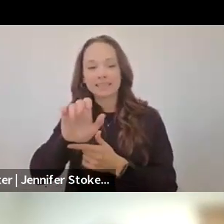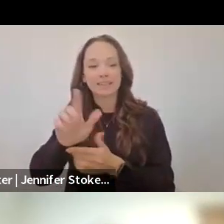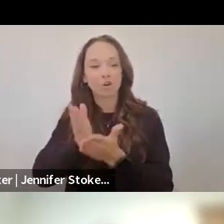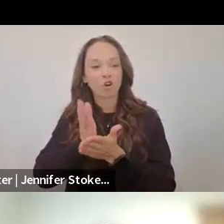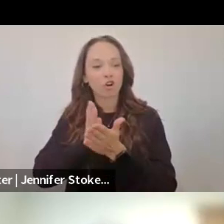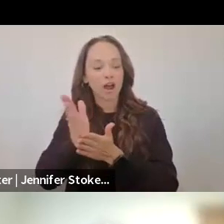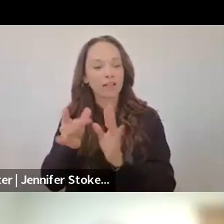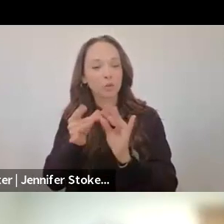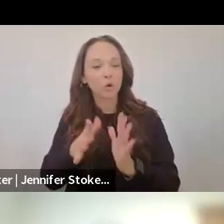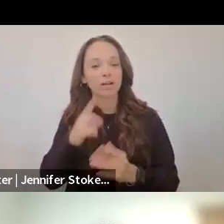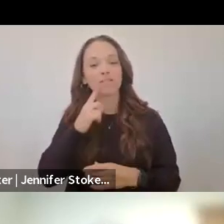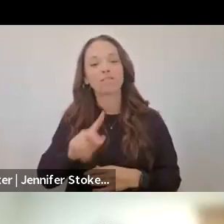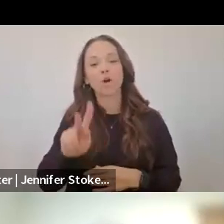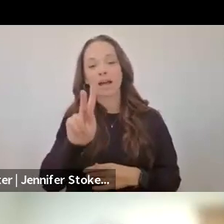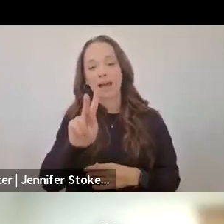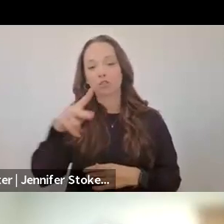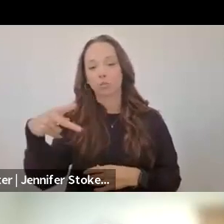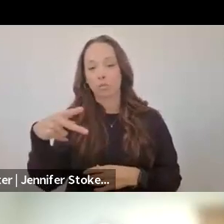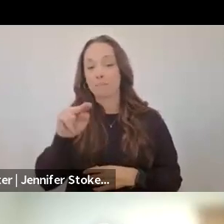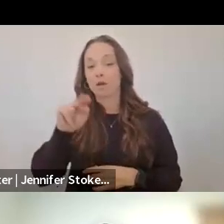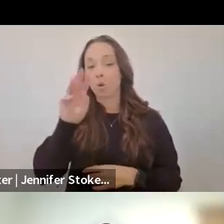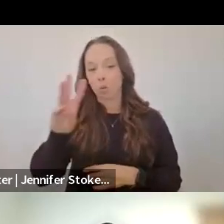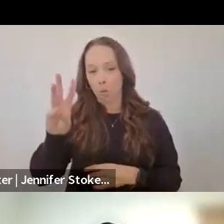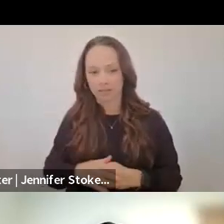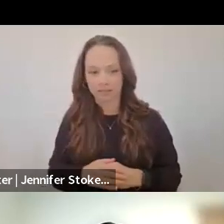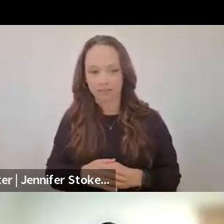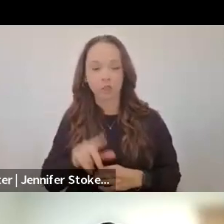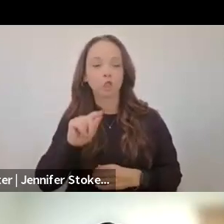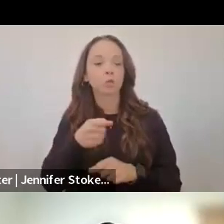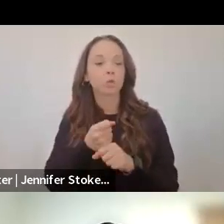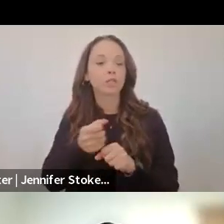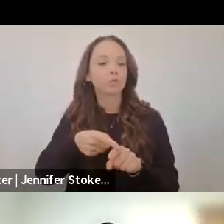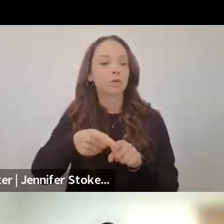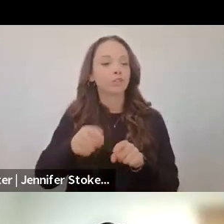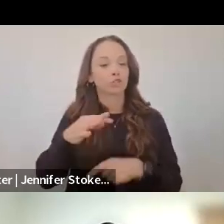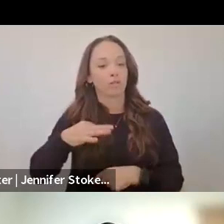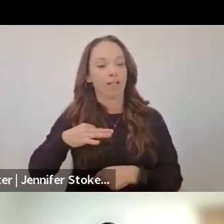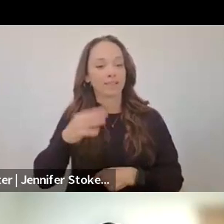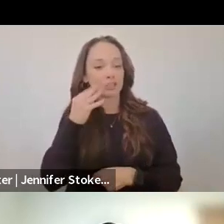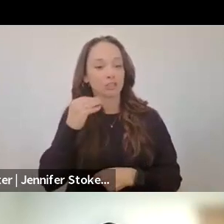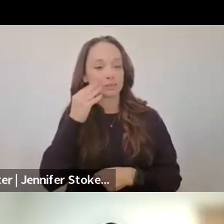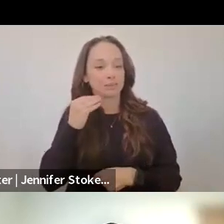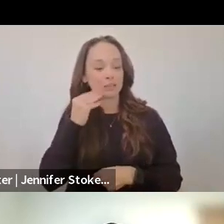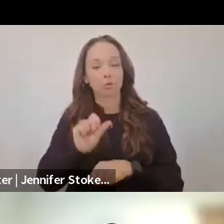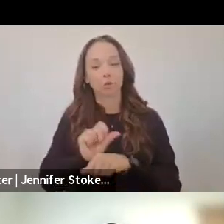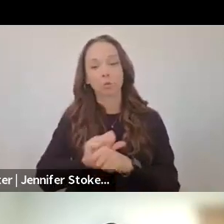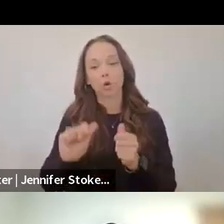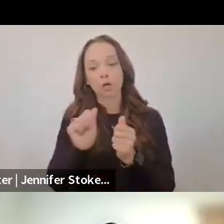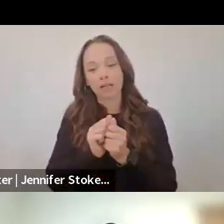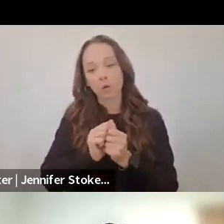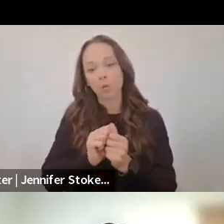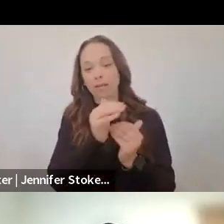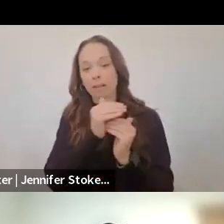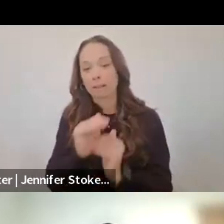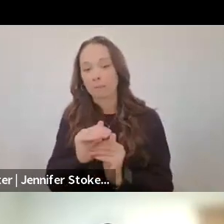for Kaiser Permanente Northwest. She has over 20 years of professional and volunteer experience working with limited English